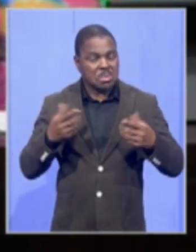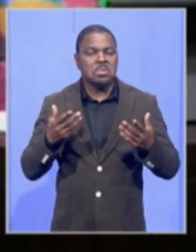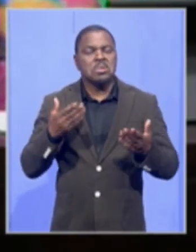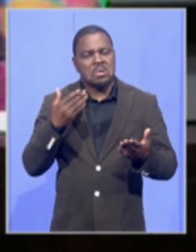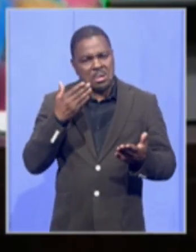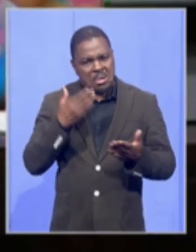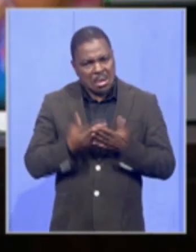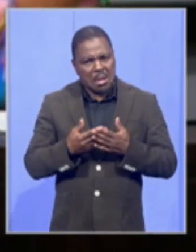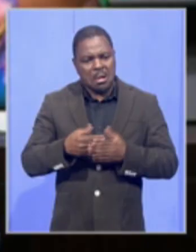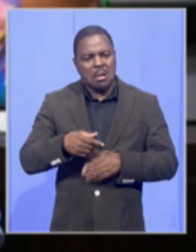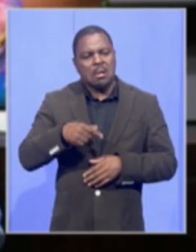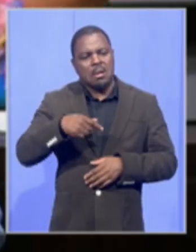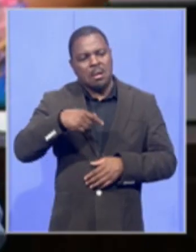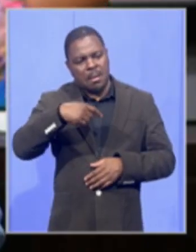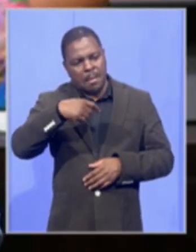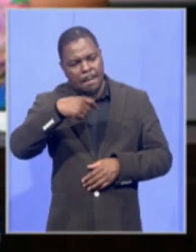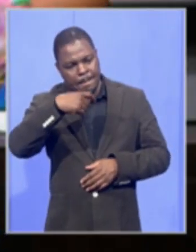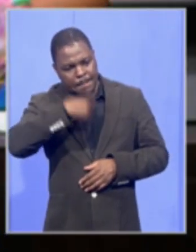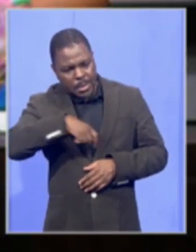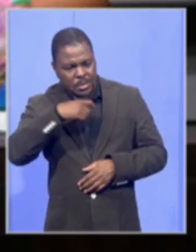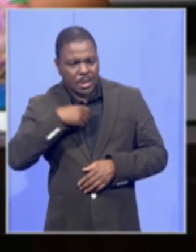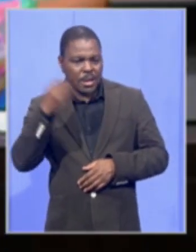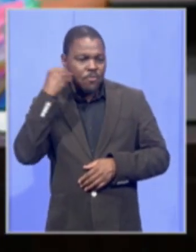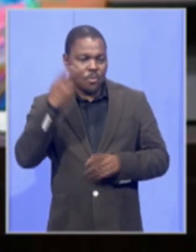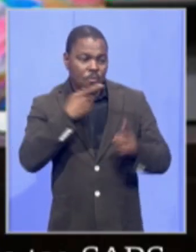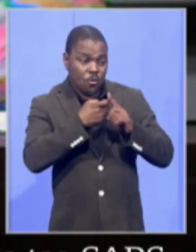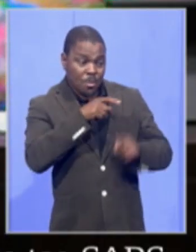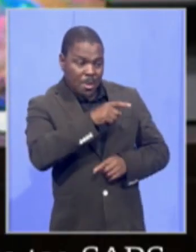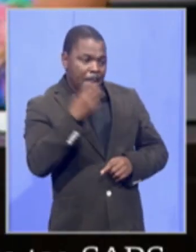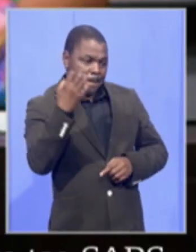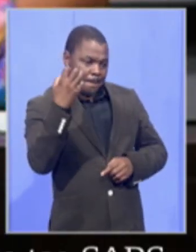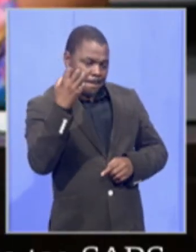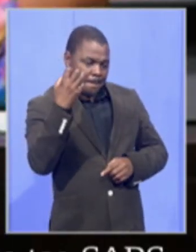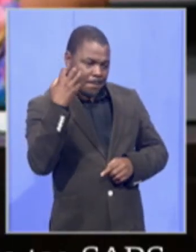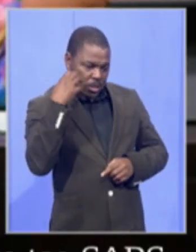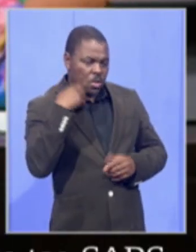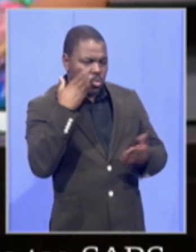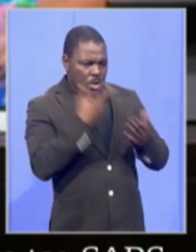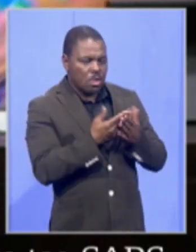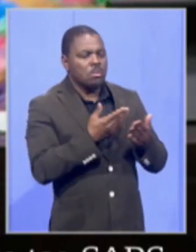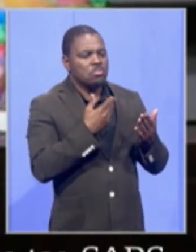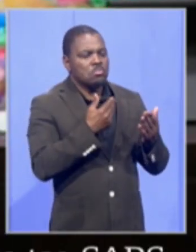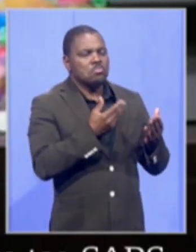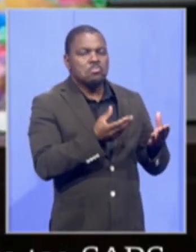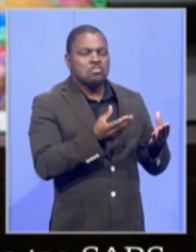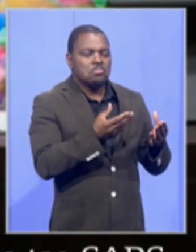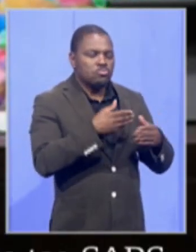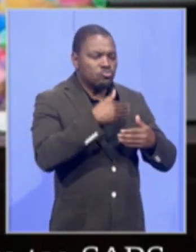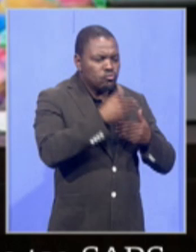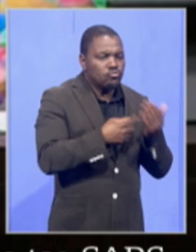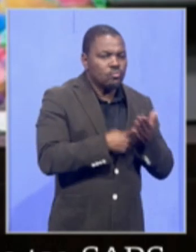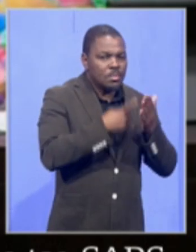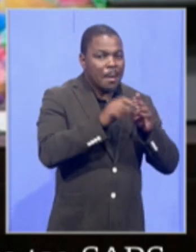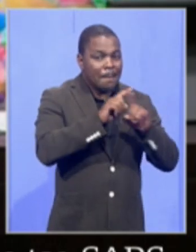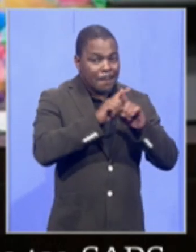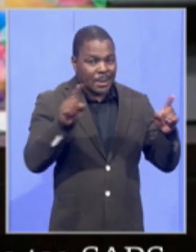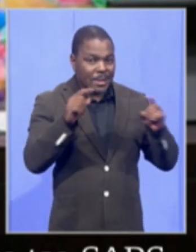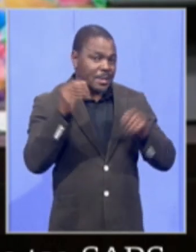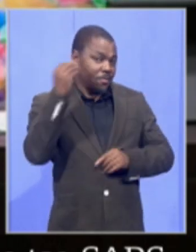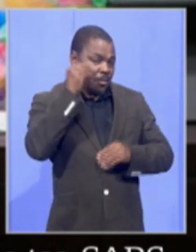handle the personal information of the minister, the only information that relates to the